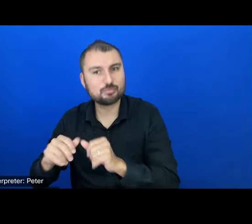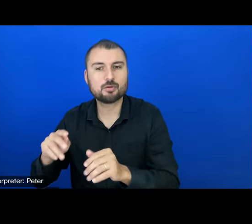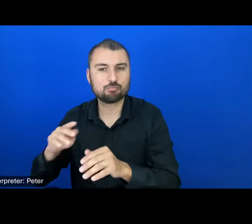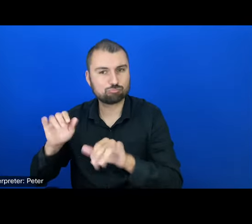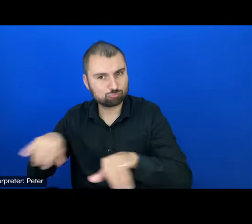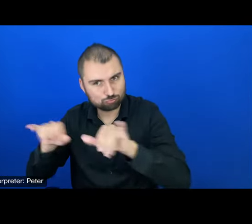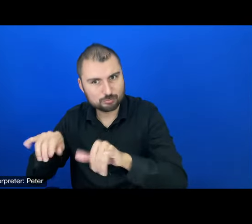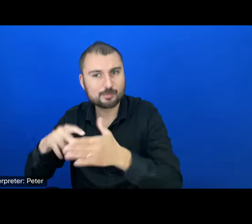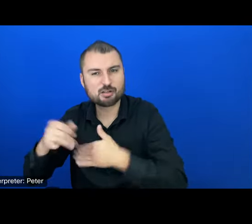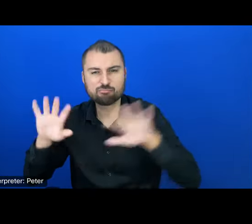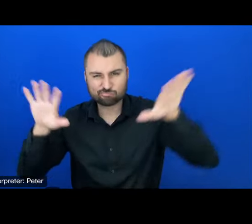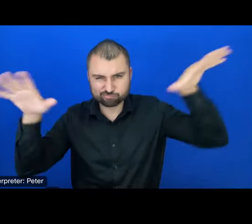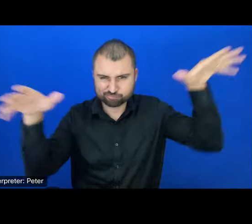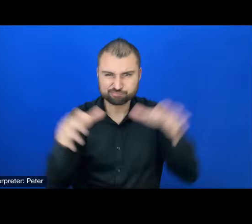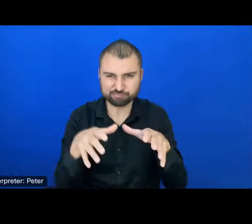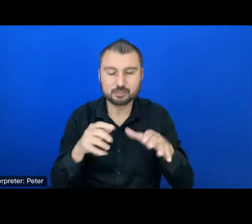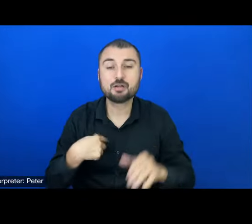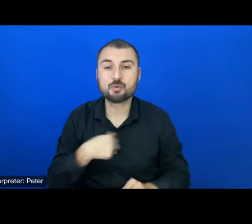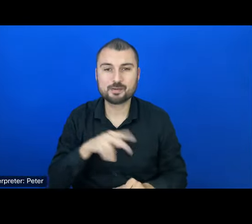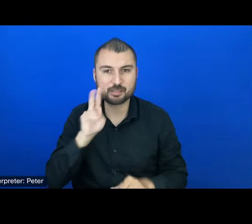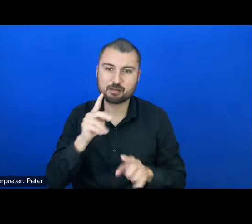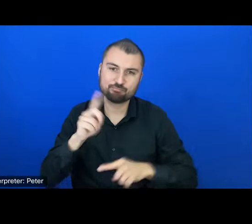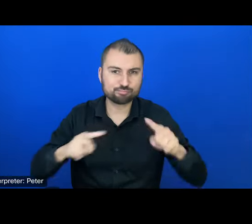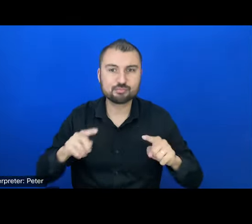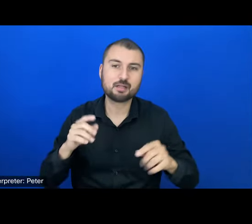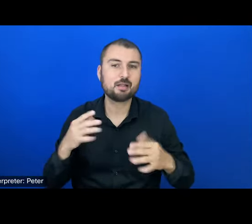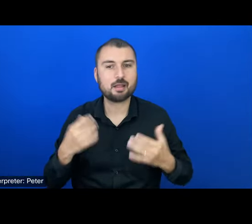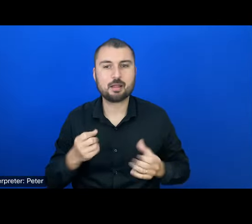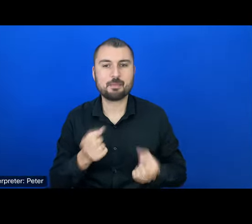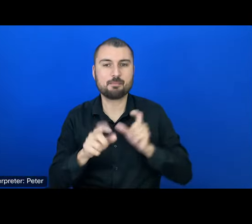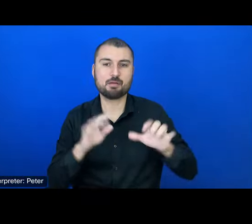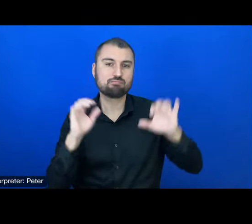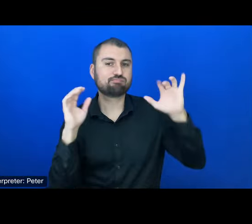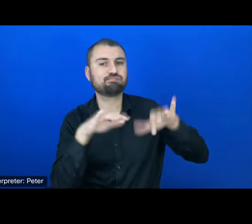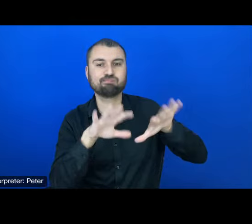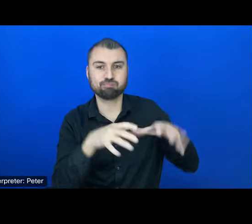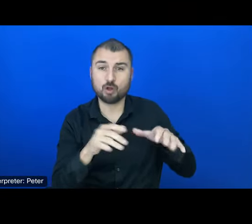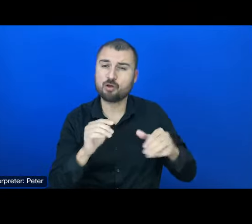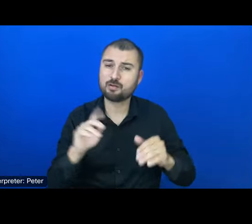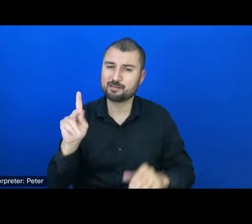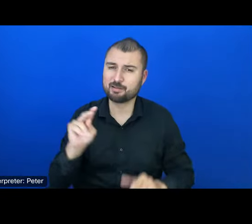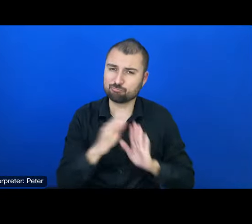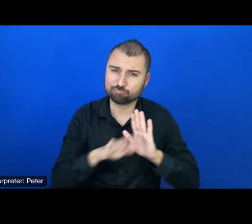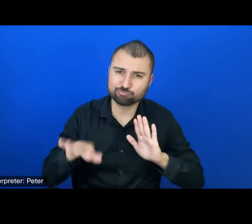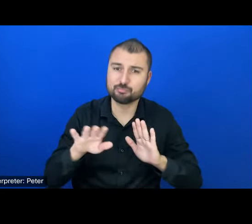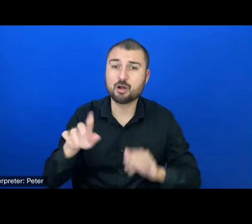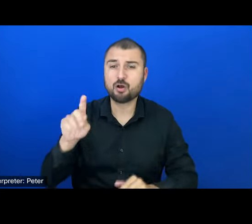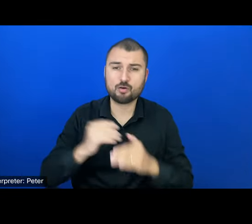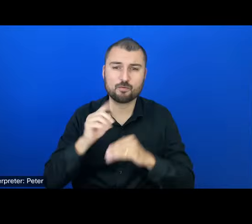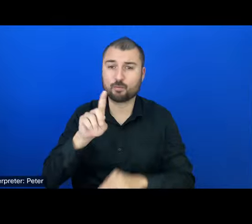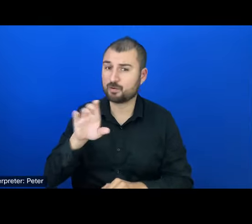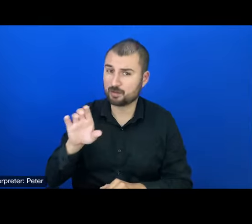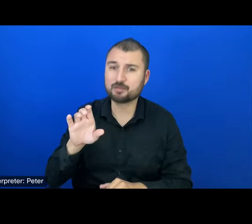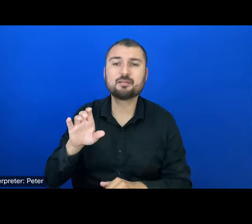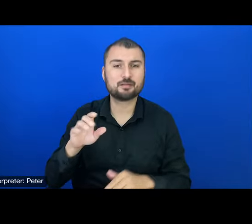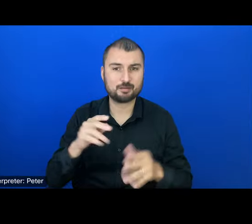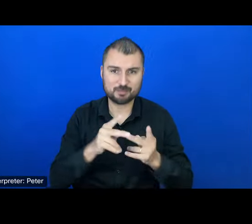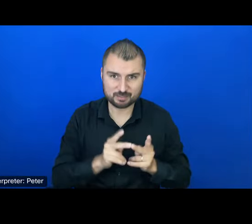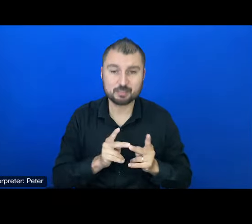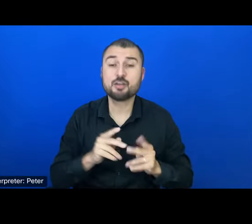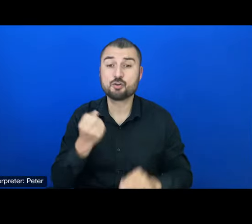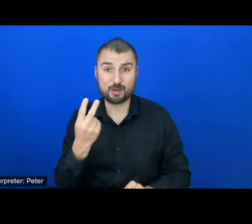has various levels of occupancy in over 100 facilities across Kansas, with 12 of them being agency owned and the